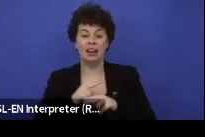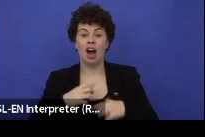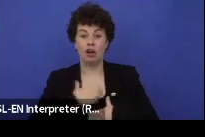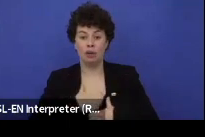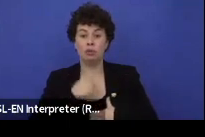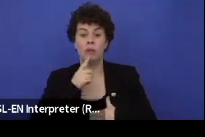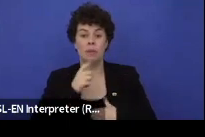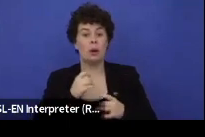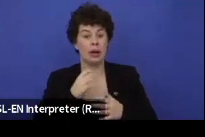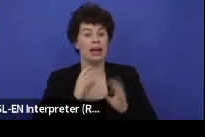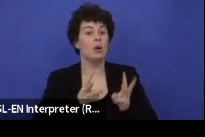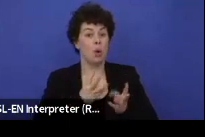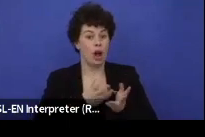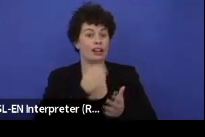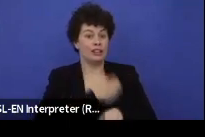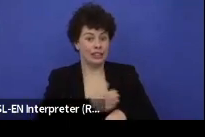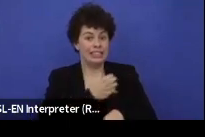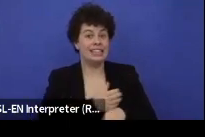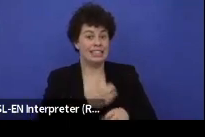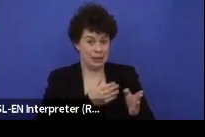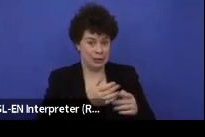up afterwards, and then just carry on.